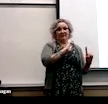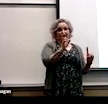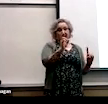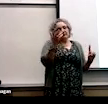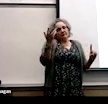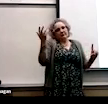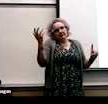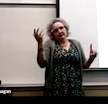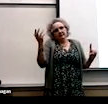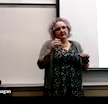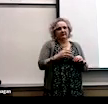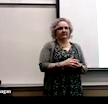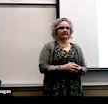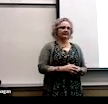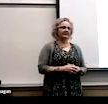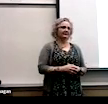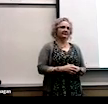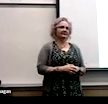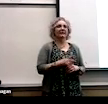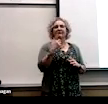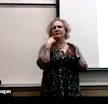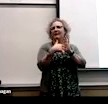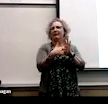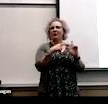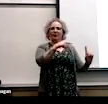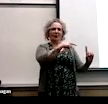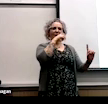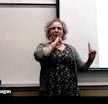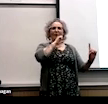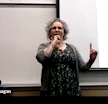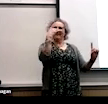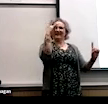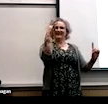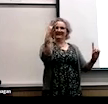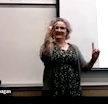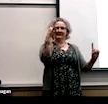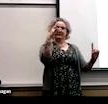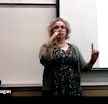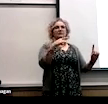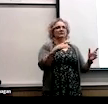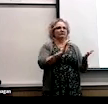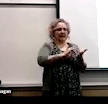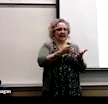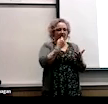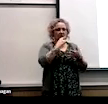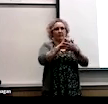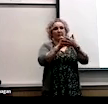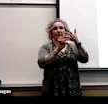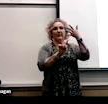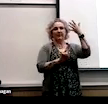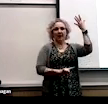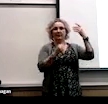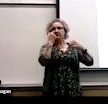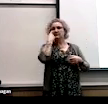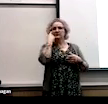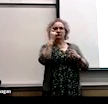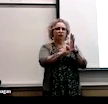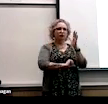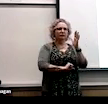they're 18, but if they're in the middle of 7 medication changes and they just had a surgery and they need another one, then there has to be some flexibility institutionally as